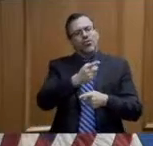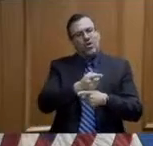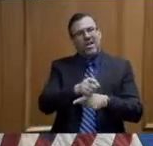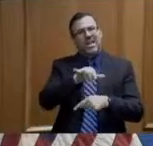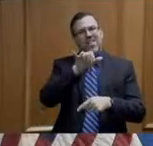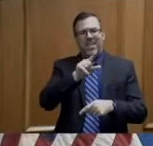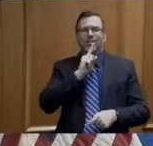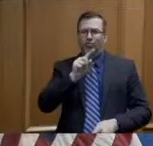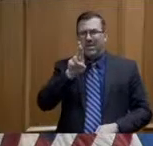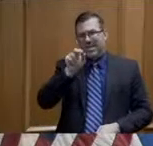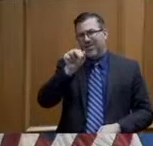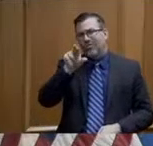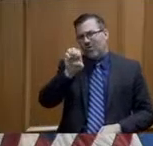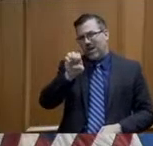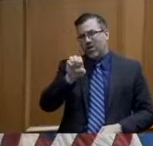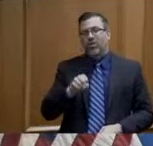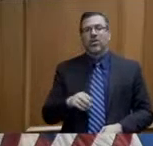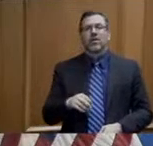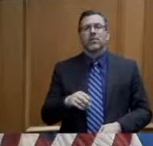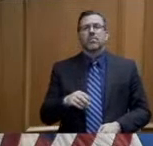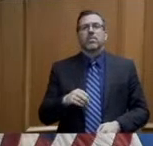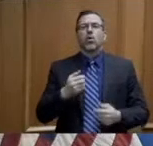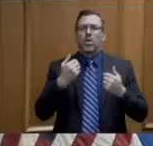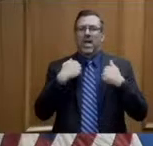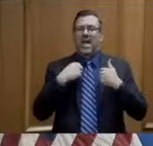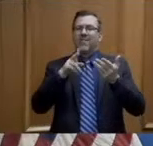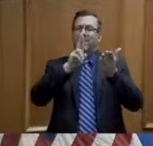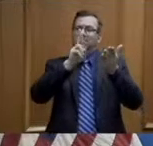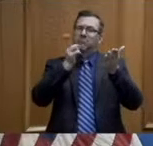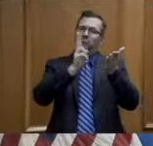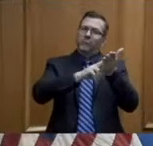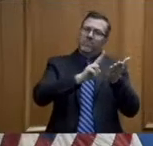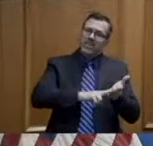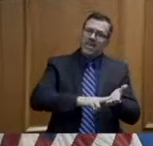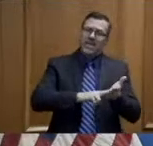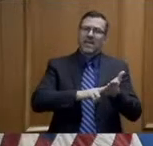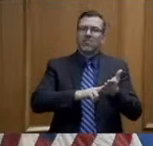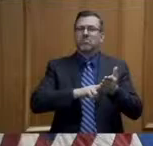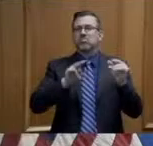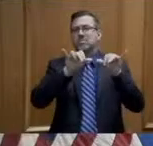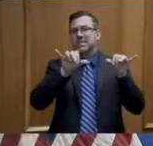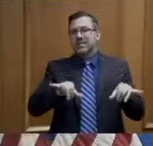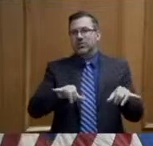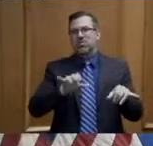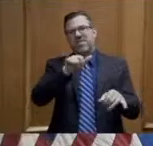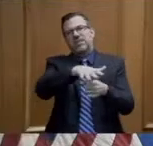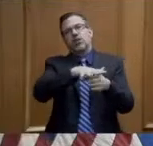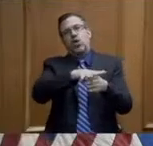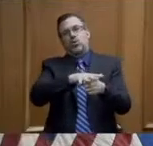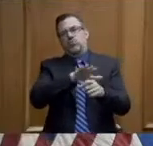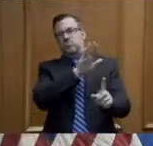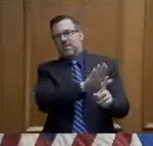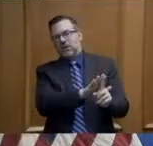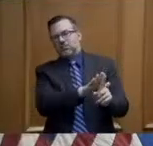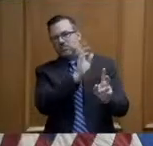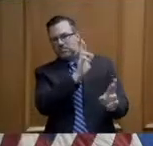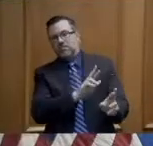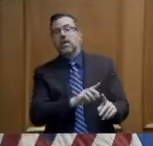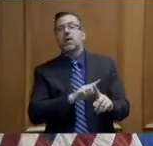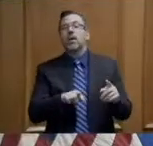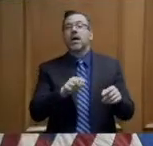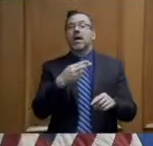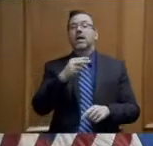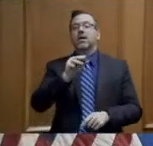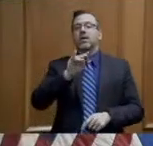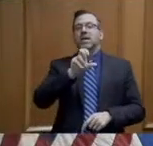increasingly rare. There is a sign-up system there in Hamilton County, and this is, of course, a local issue, but in Hamilton County specifically, they have